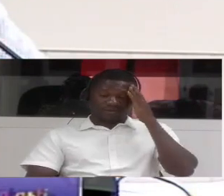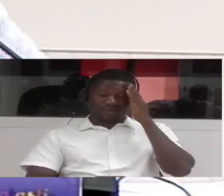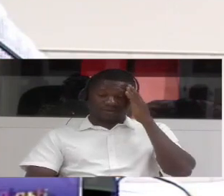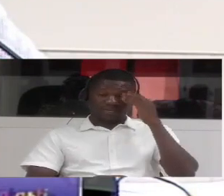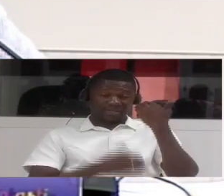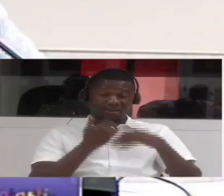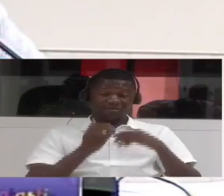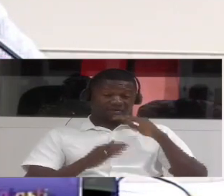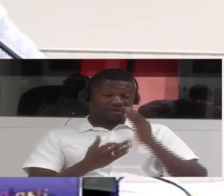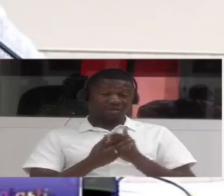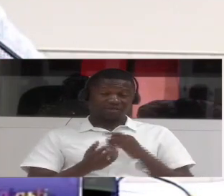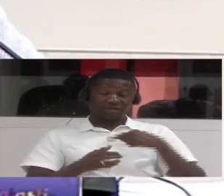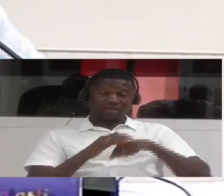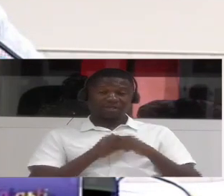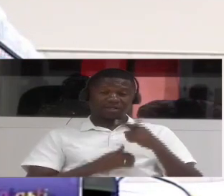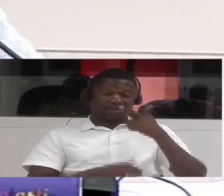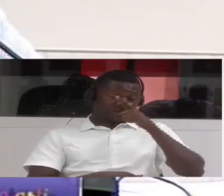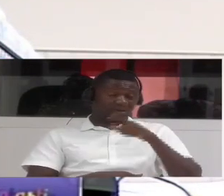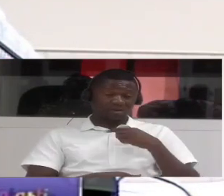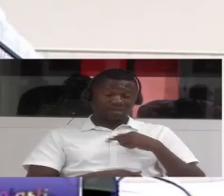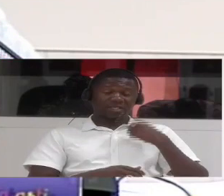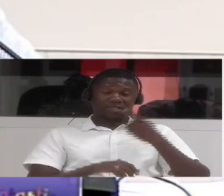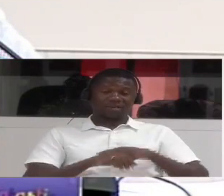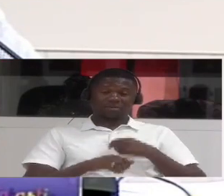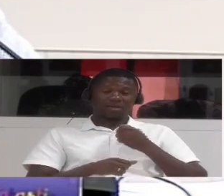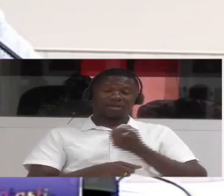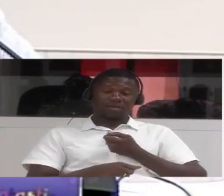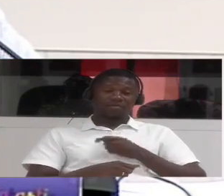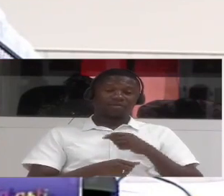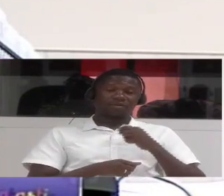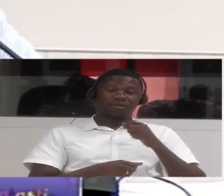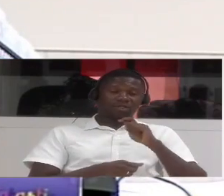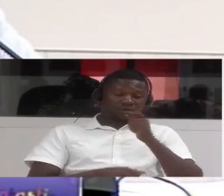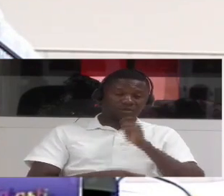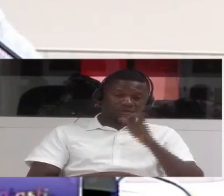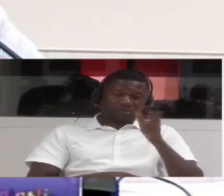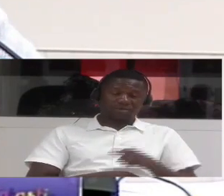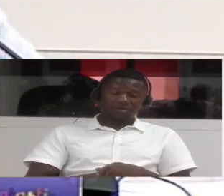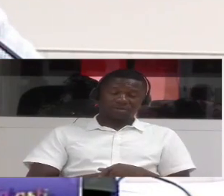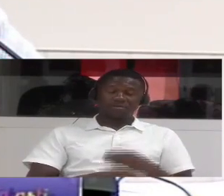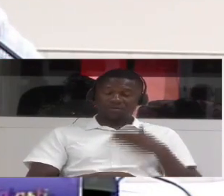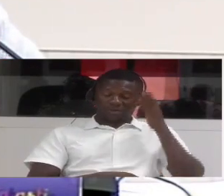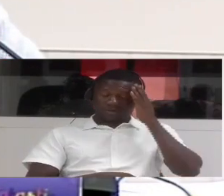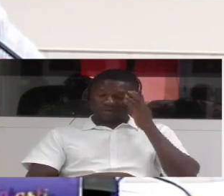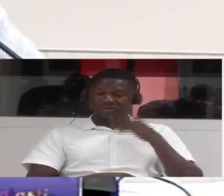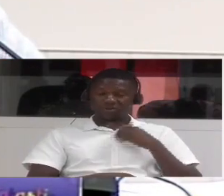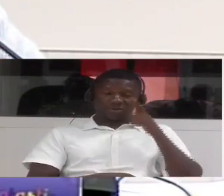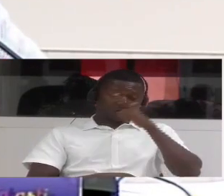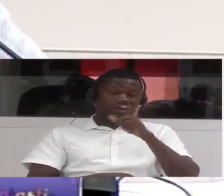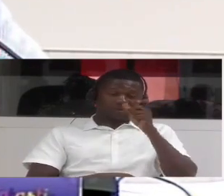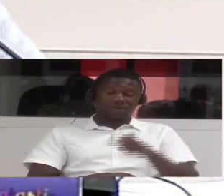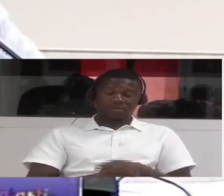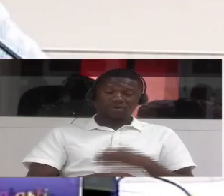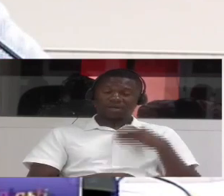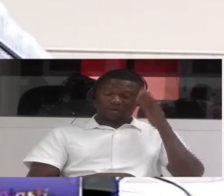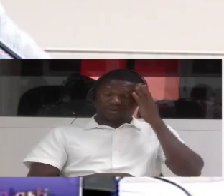I never believed in luck until I became a journalist. I was just some lucky guy, but it was going to be